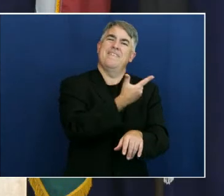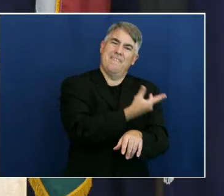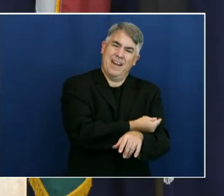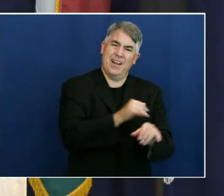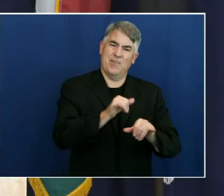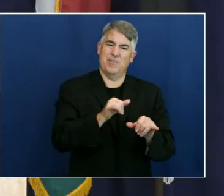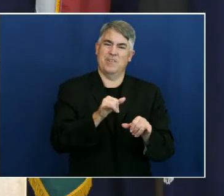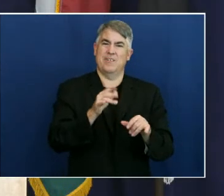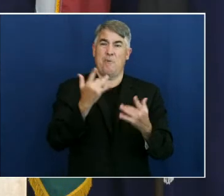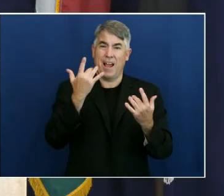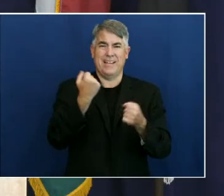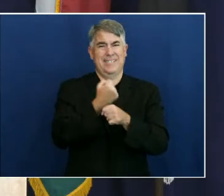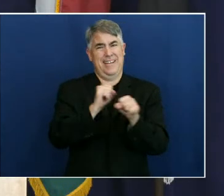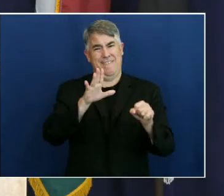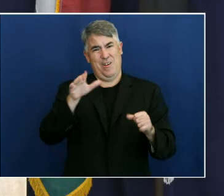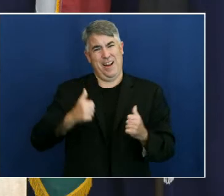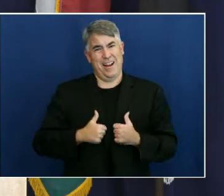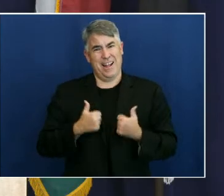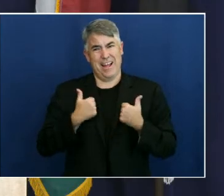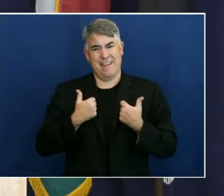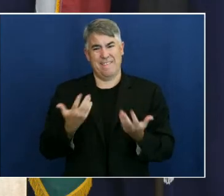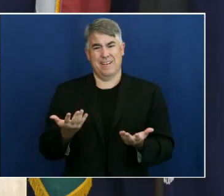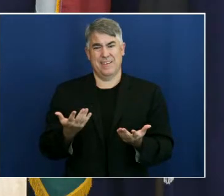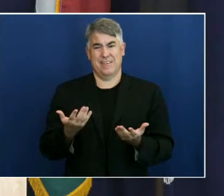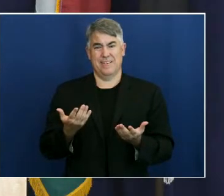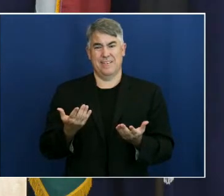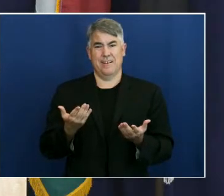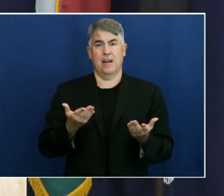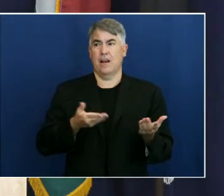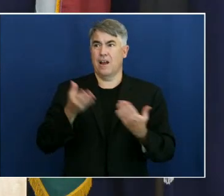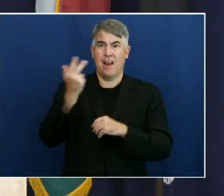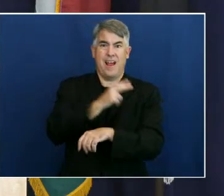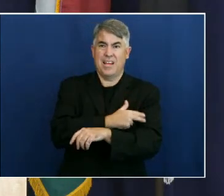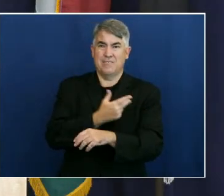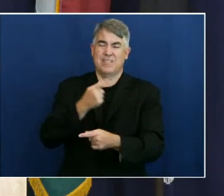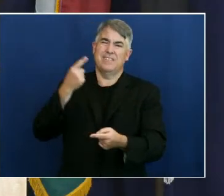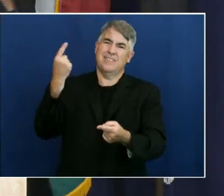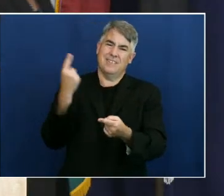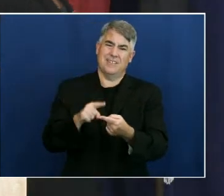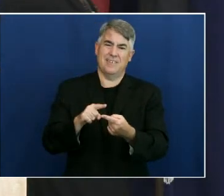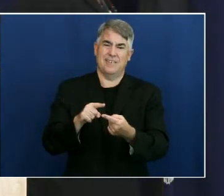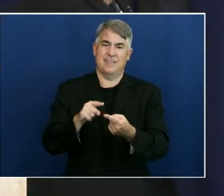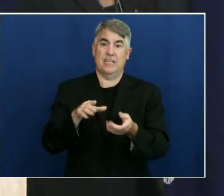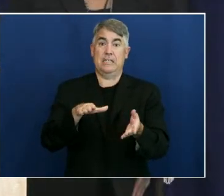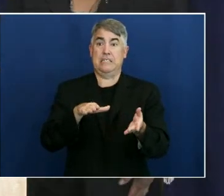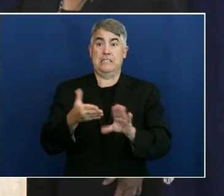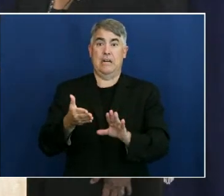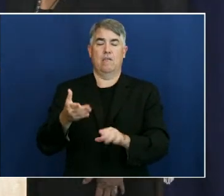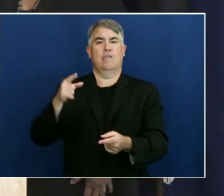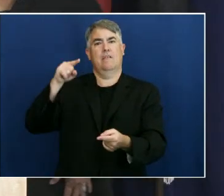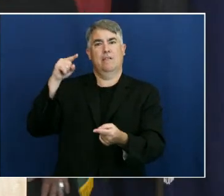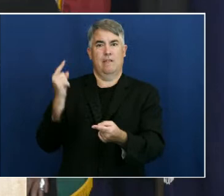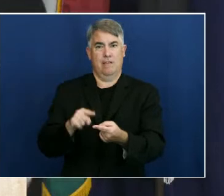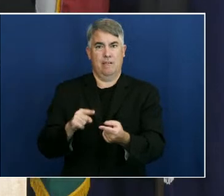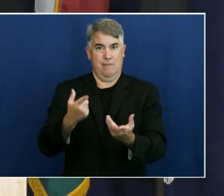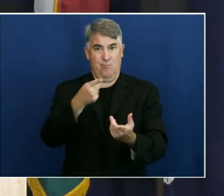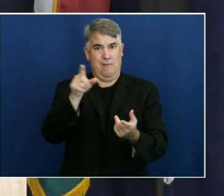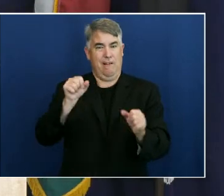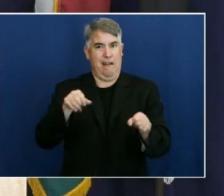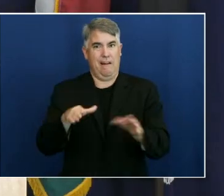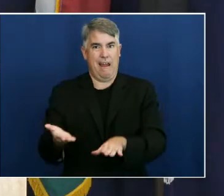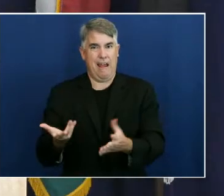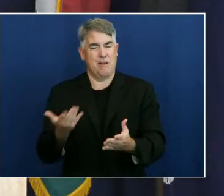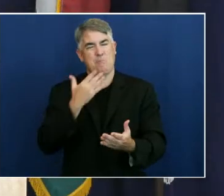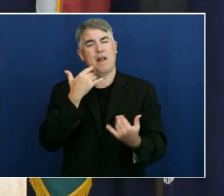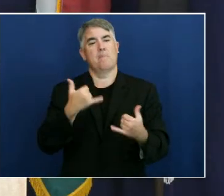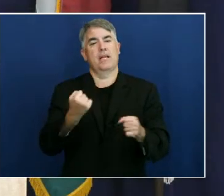hospitalizations, and prevent deaths. So they are highly effective. Thank you. Dr. Wooten, she had a follow-up question. Will the county receive a